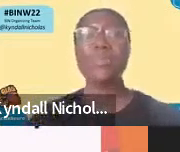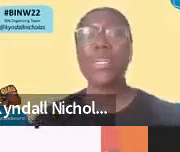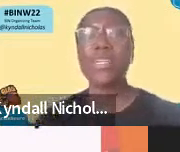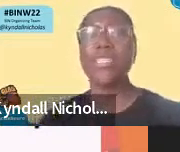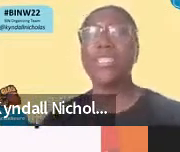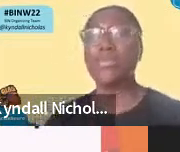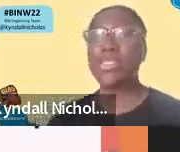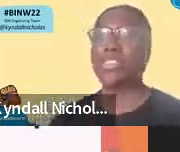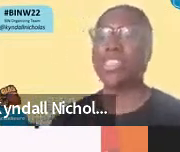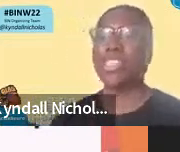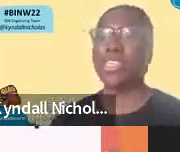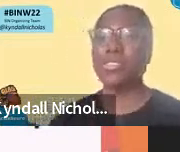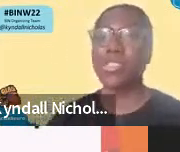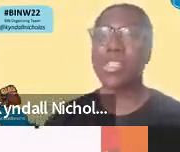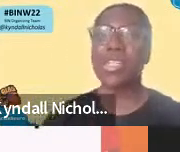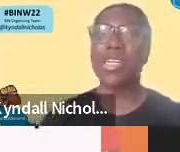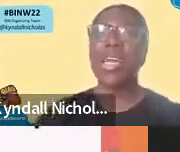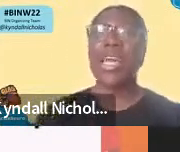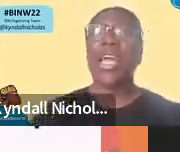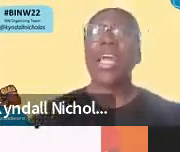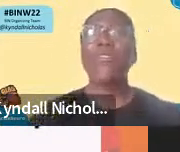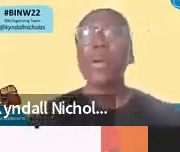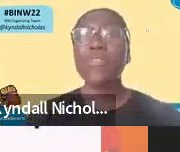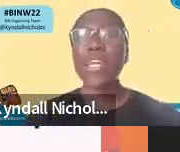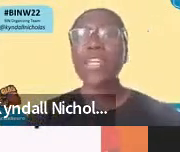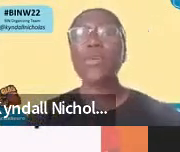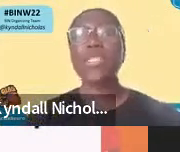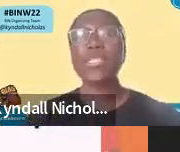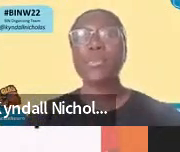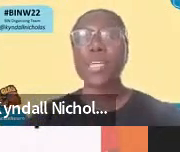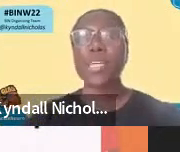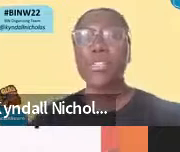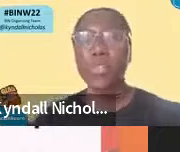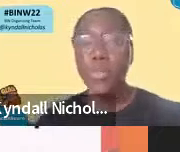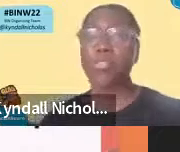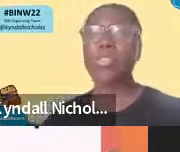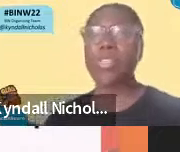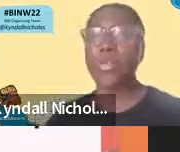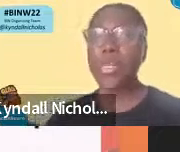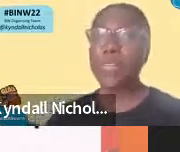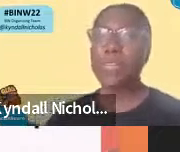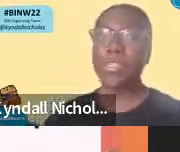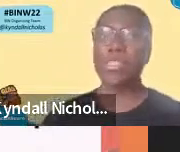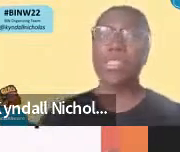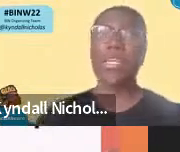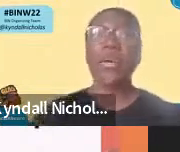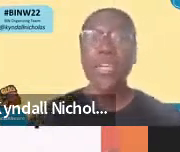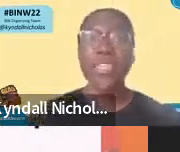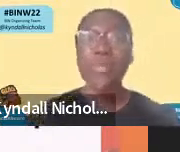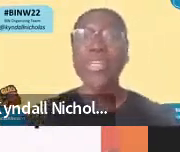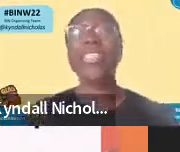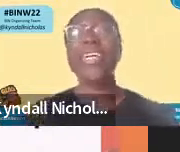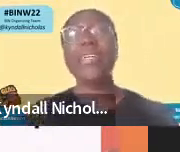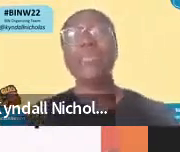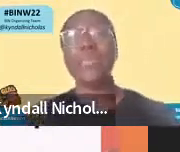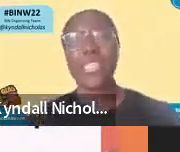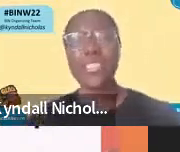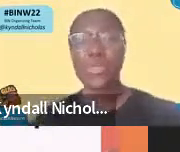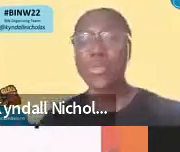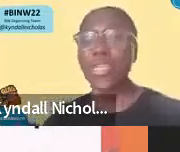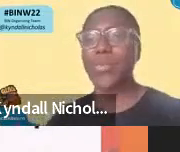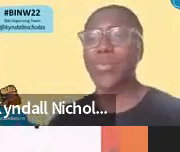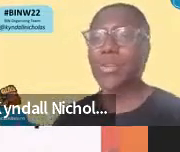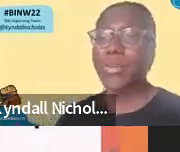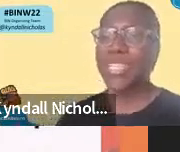and experience of researching in Australia. If you have any questions, you may use the Q&A function. But in the meantime,